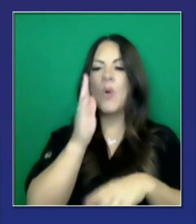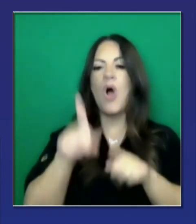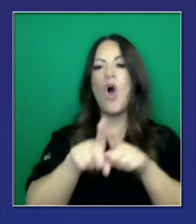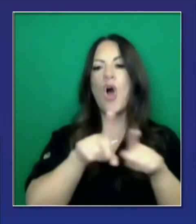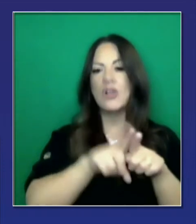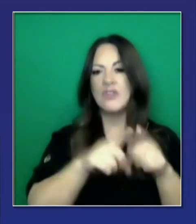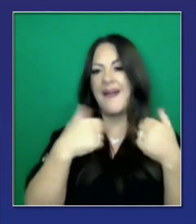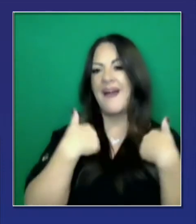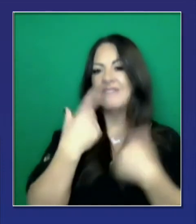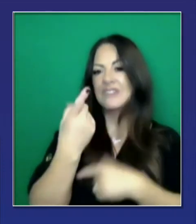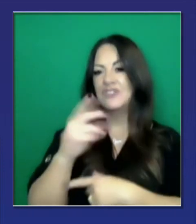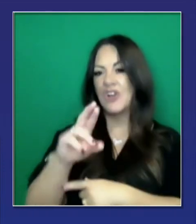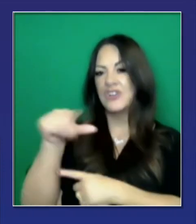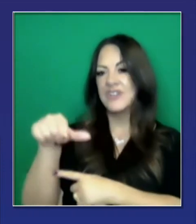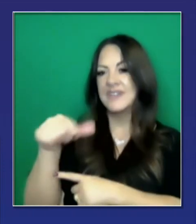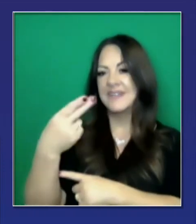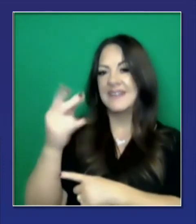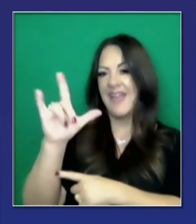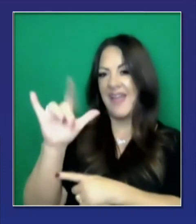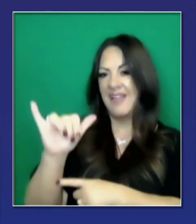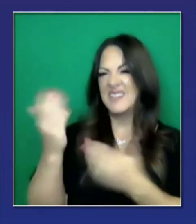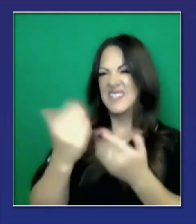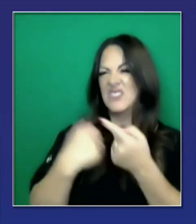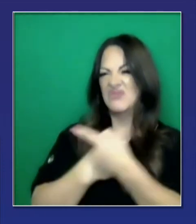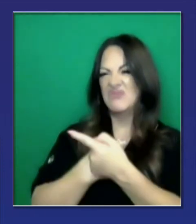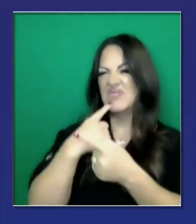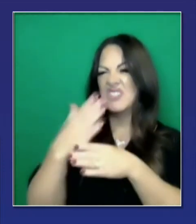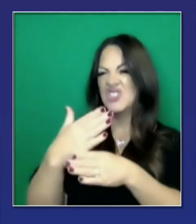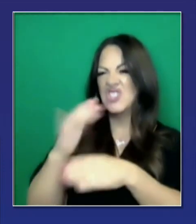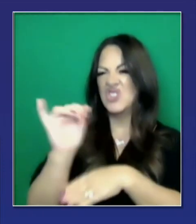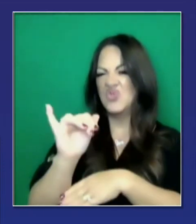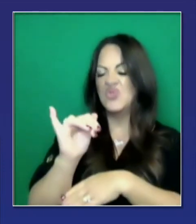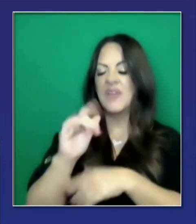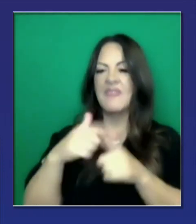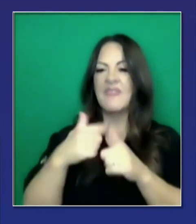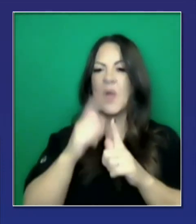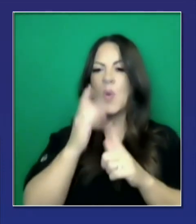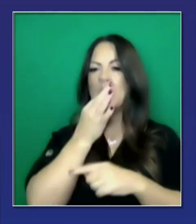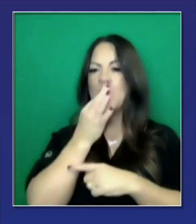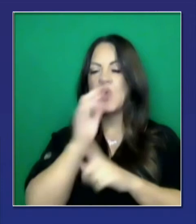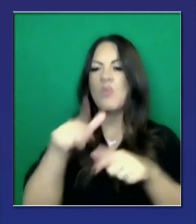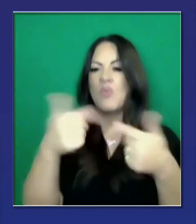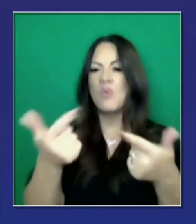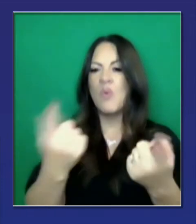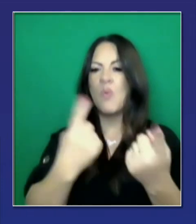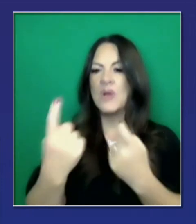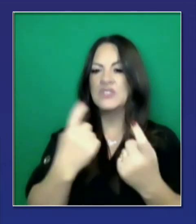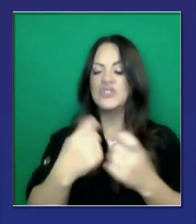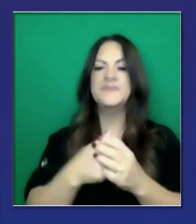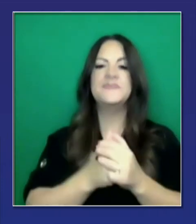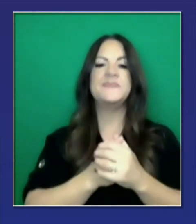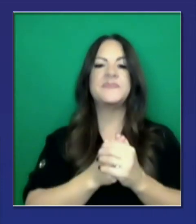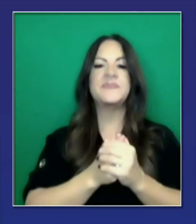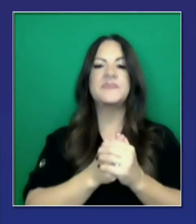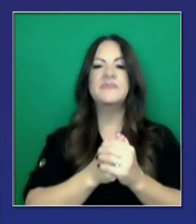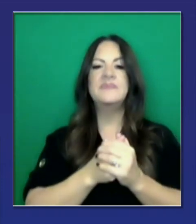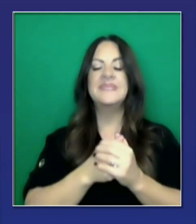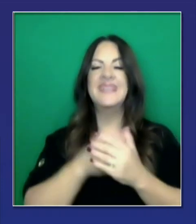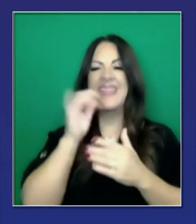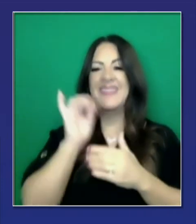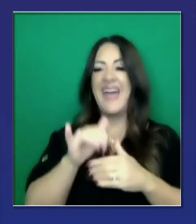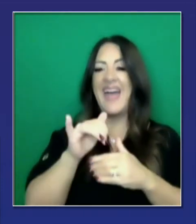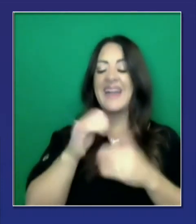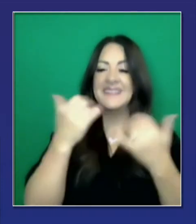today as well. We are pleased that more was done to advance the cause